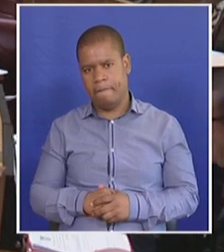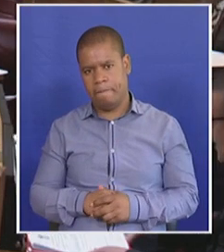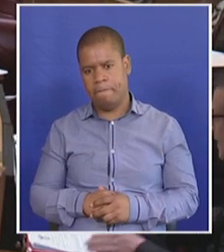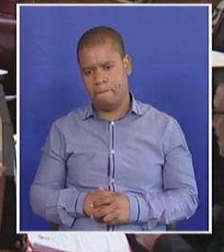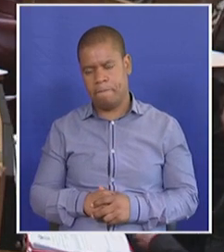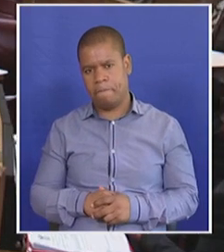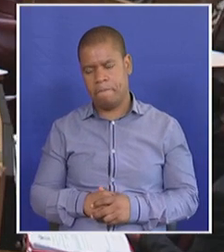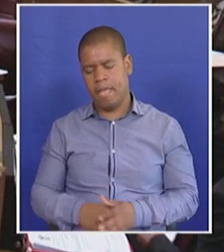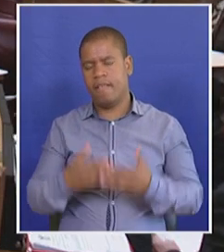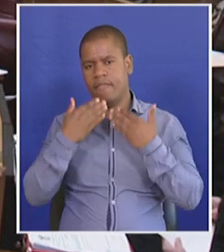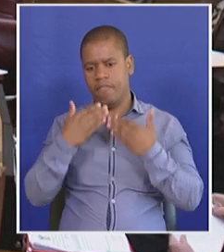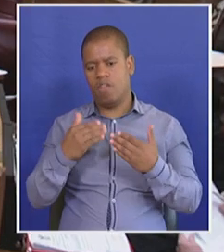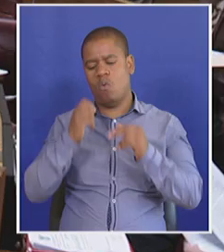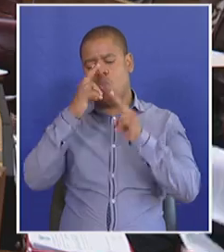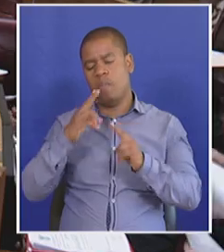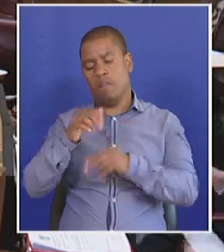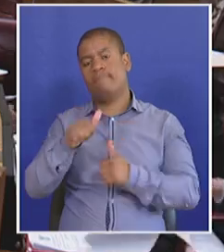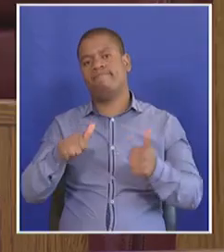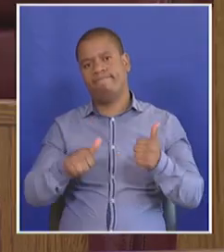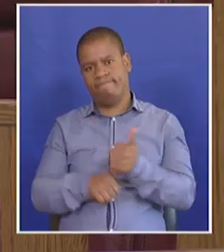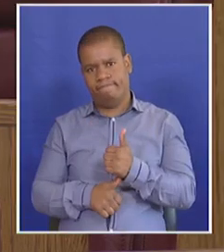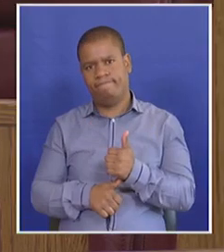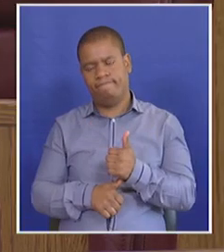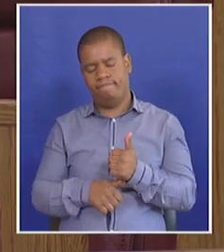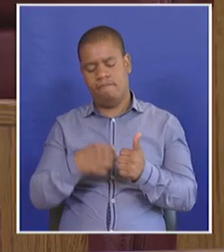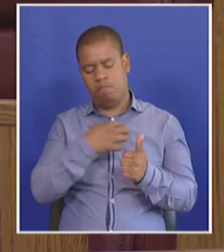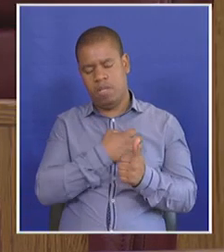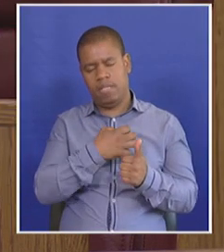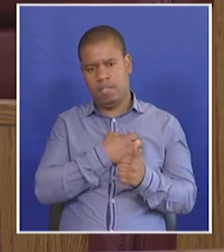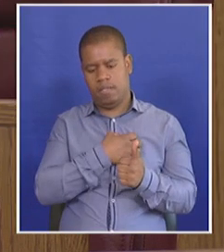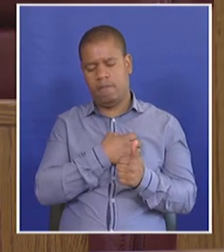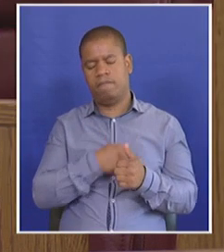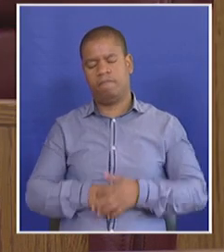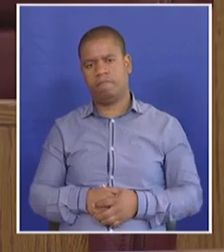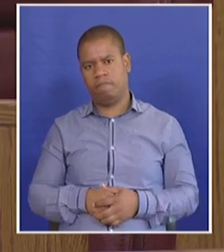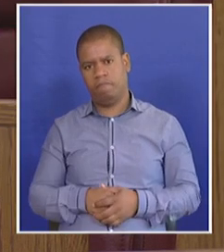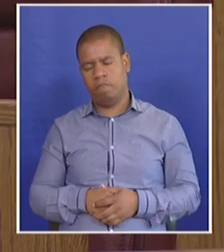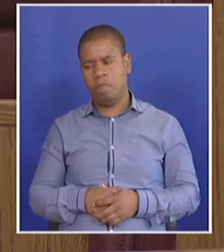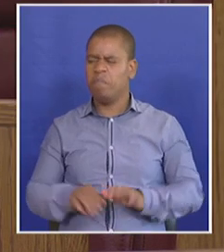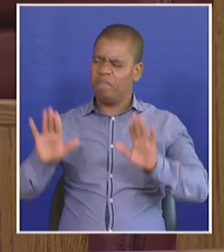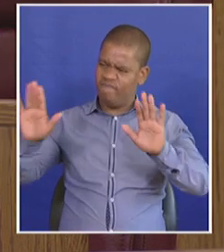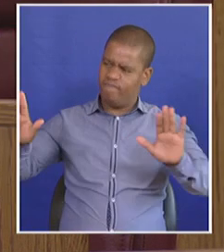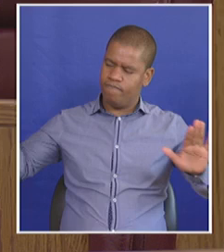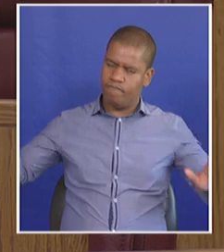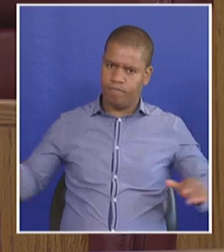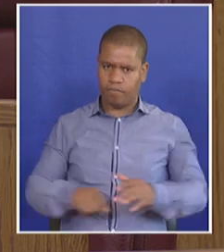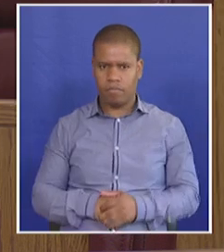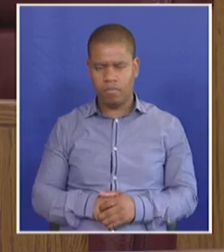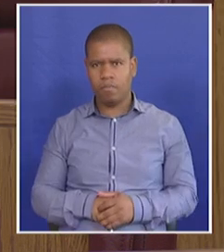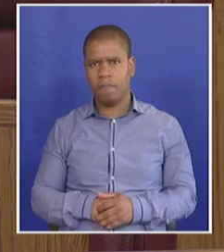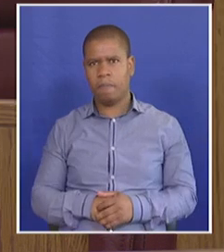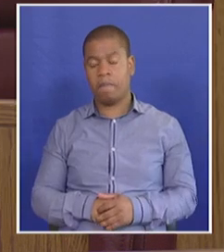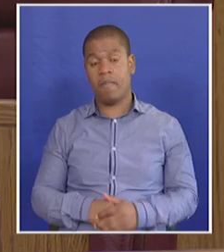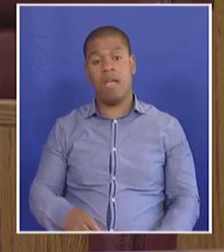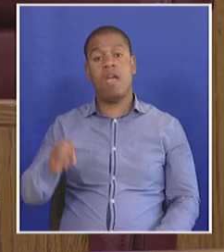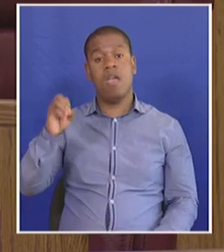Thank you, Honourable Deputy Minister. Order, Honourable Members. If ever